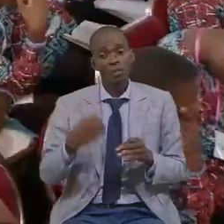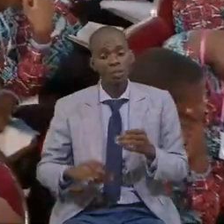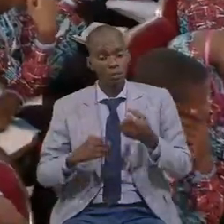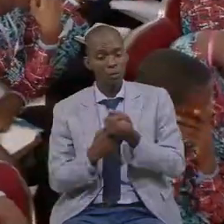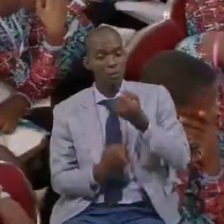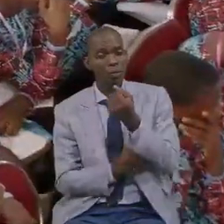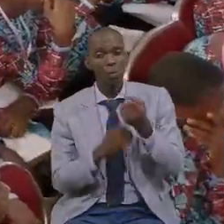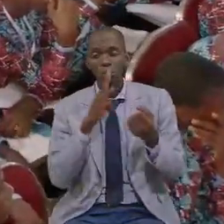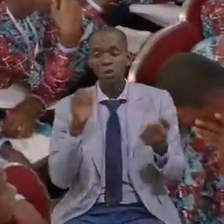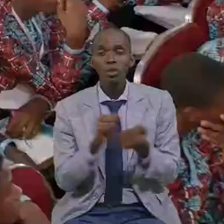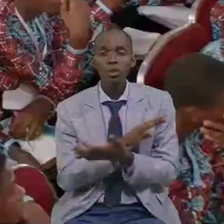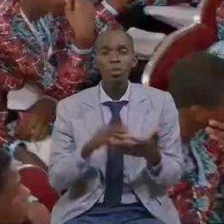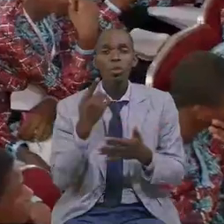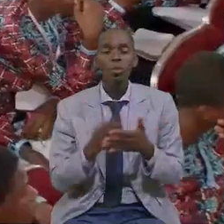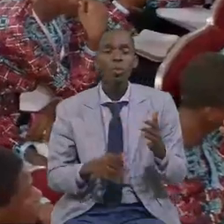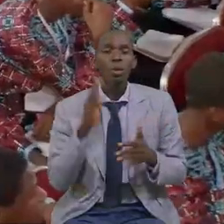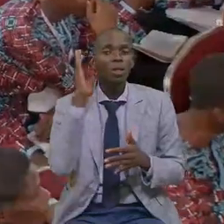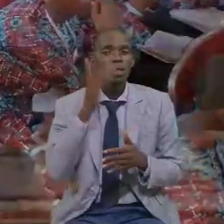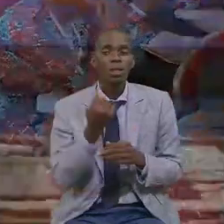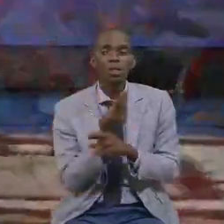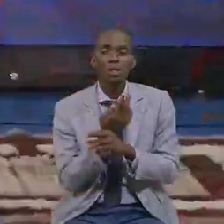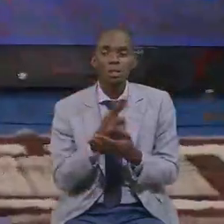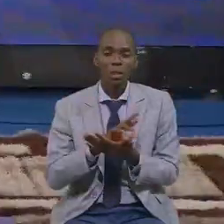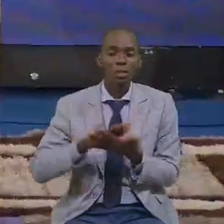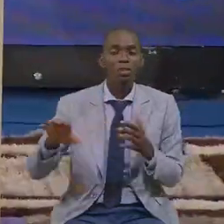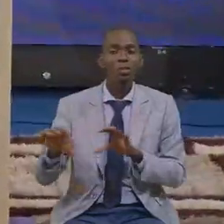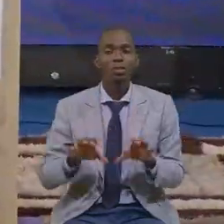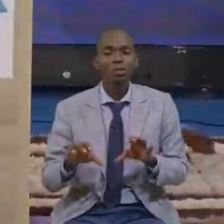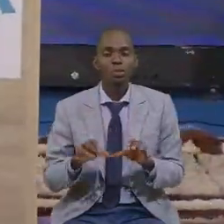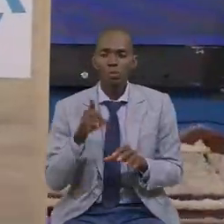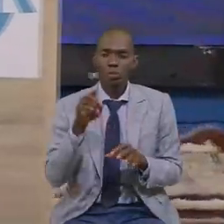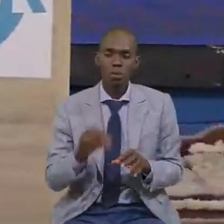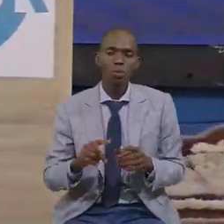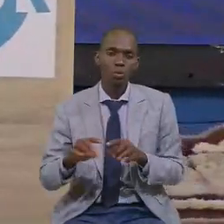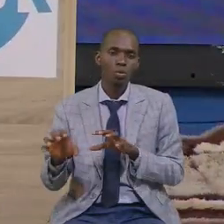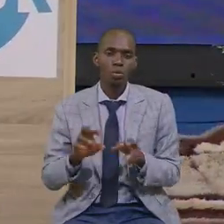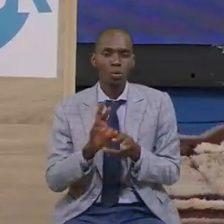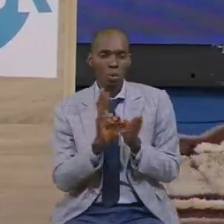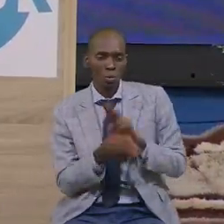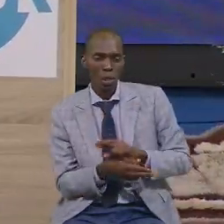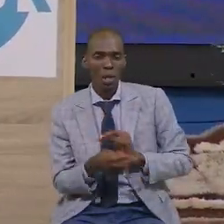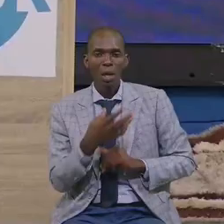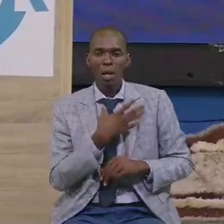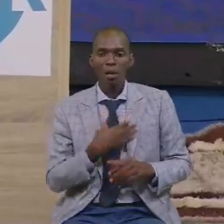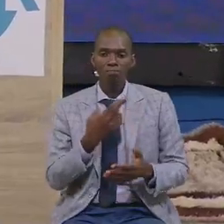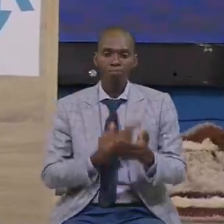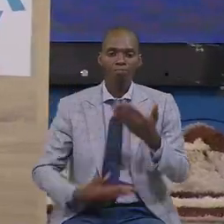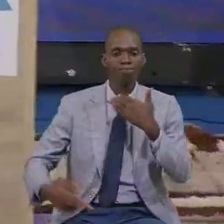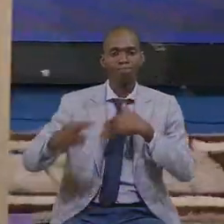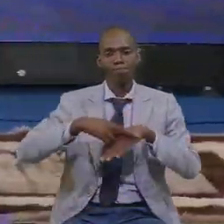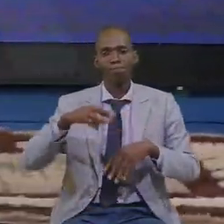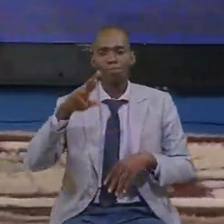do? There's repentance, there is restitution, and then there is